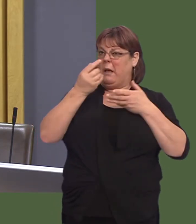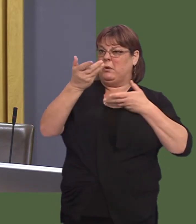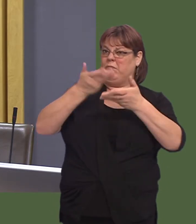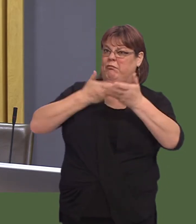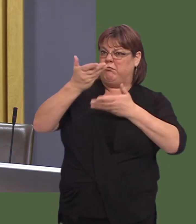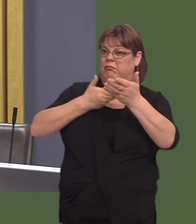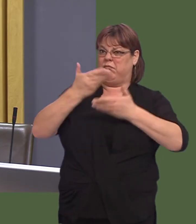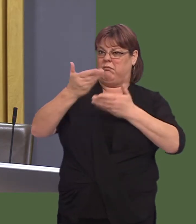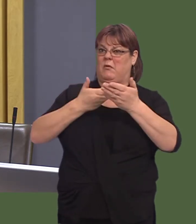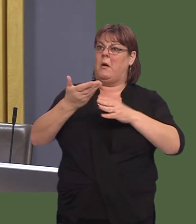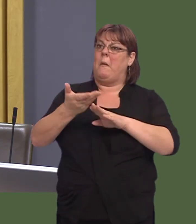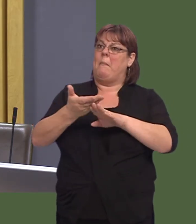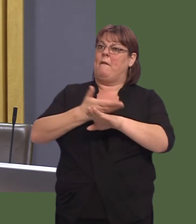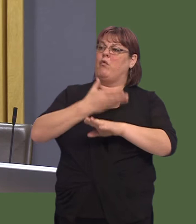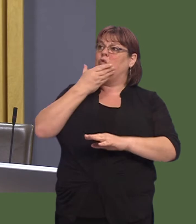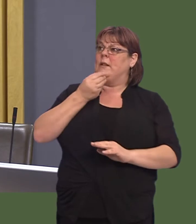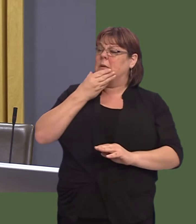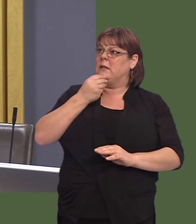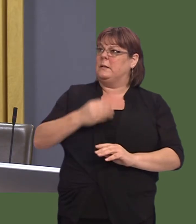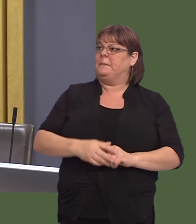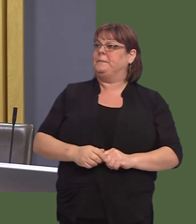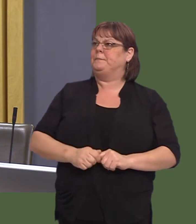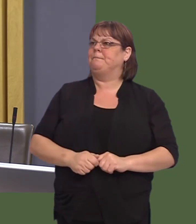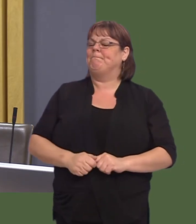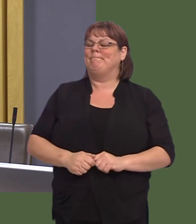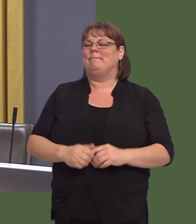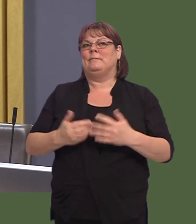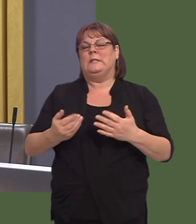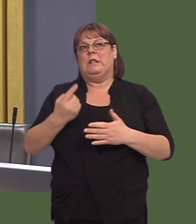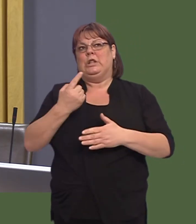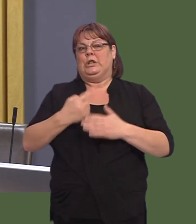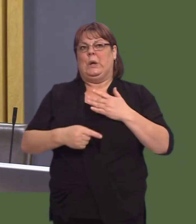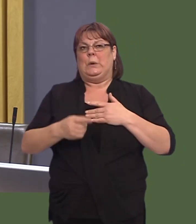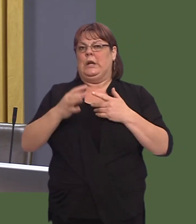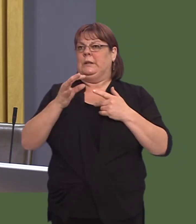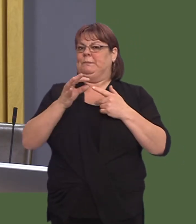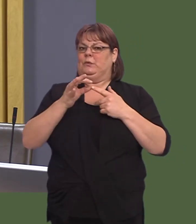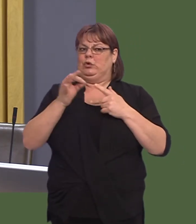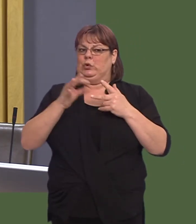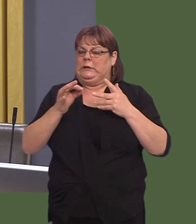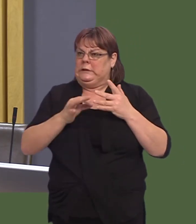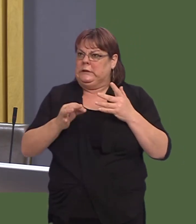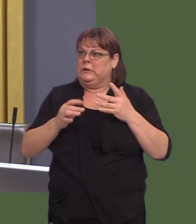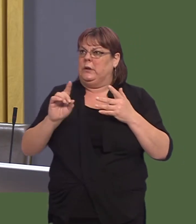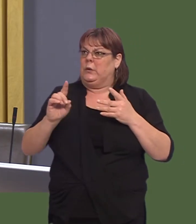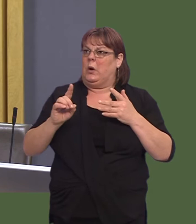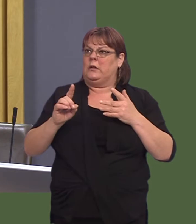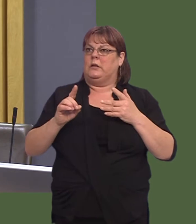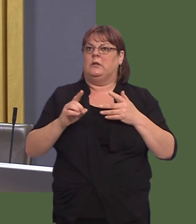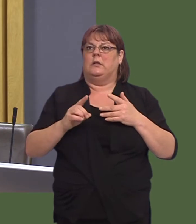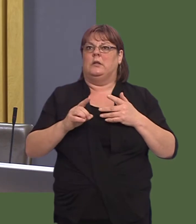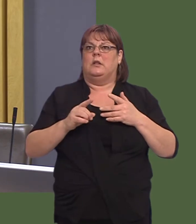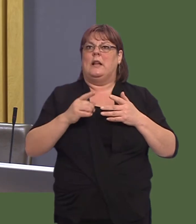of Christmas. So it is the case that the only option available to businesses would be